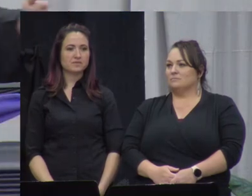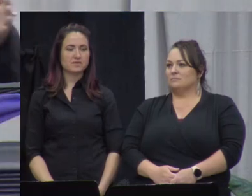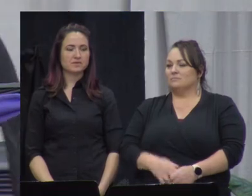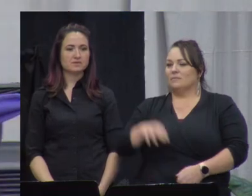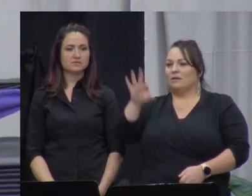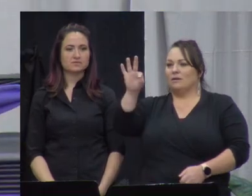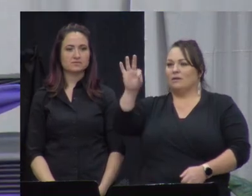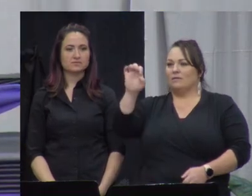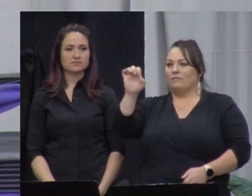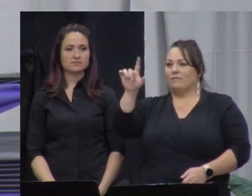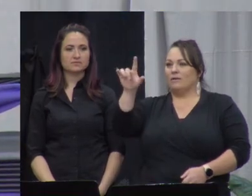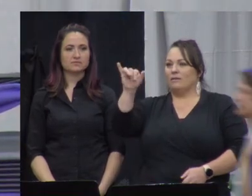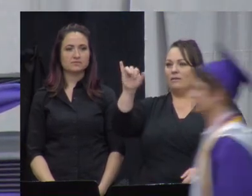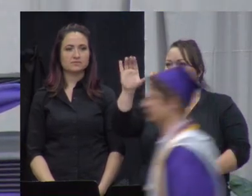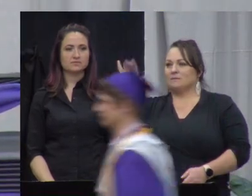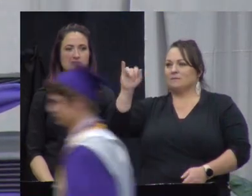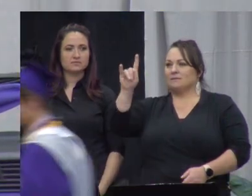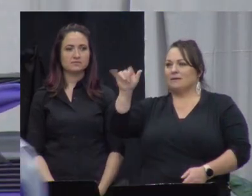Felicity Wallace.